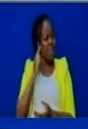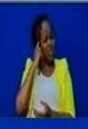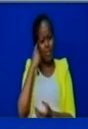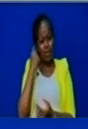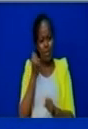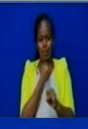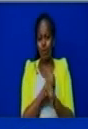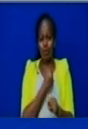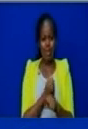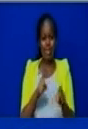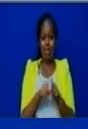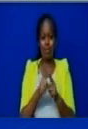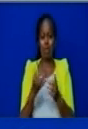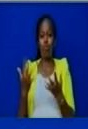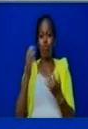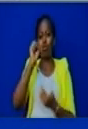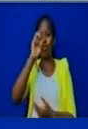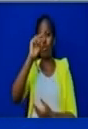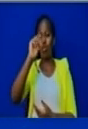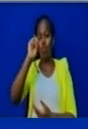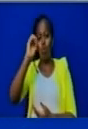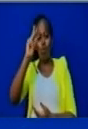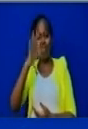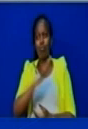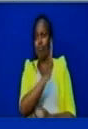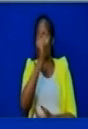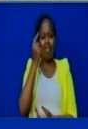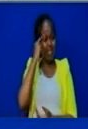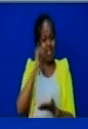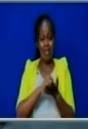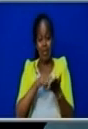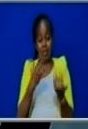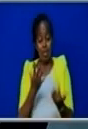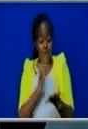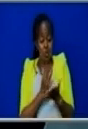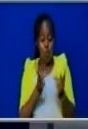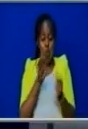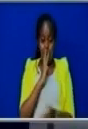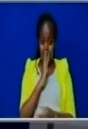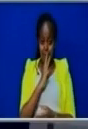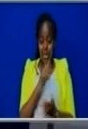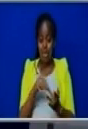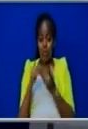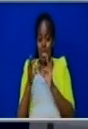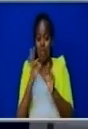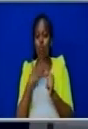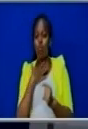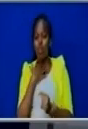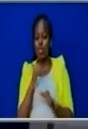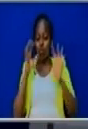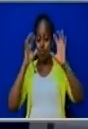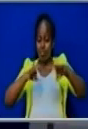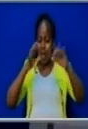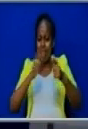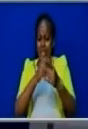solid clouds are like smoke. No, That's what we it's see. water, Yes. especially when it is about to rain. Yes. It